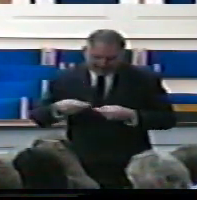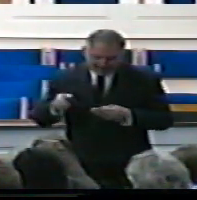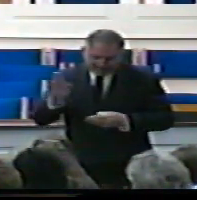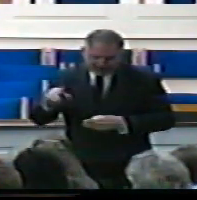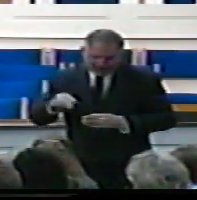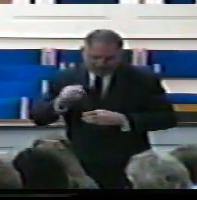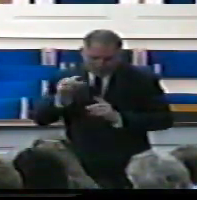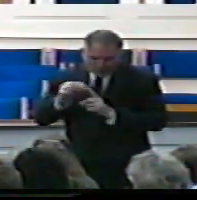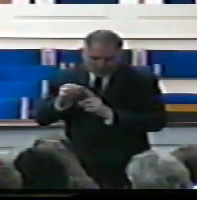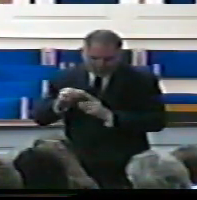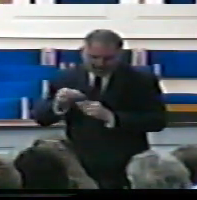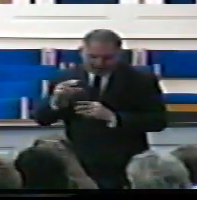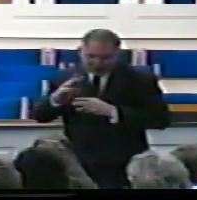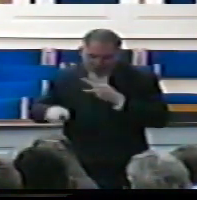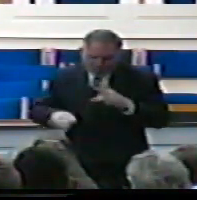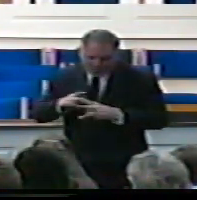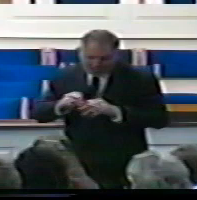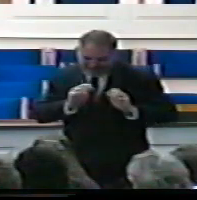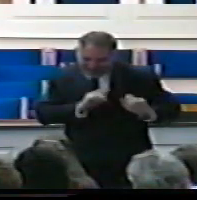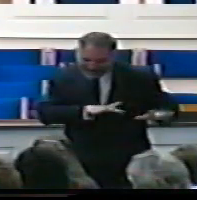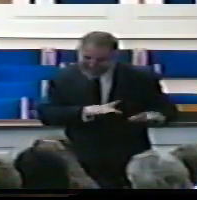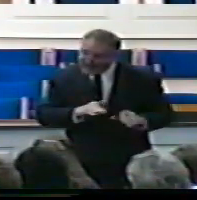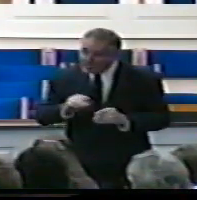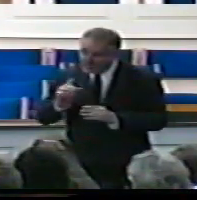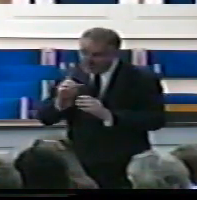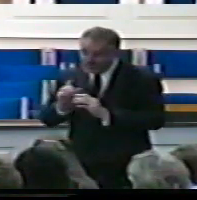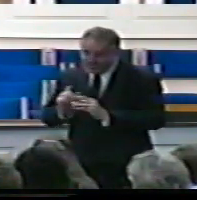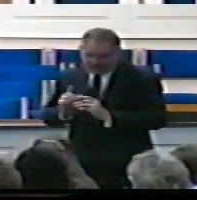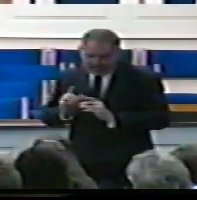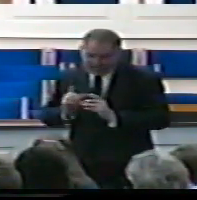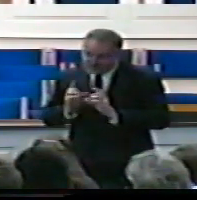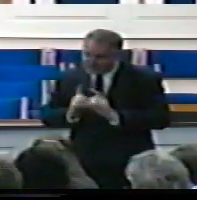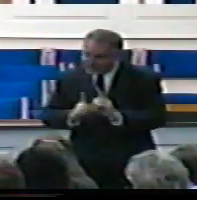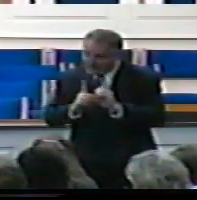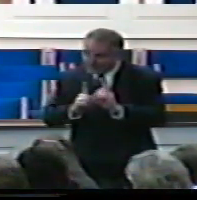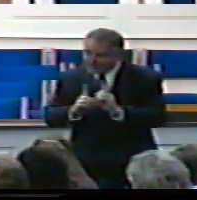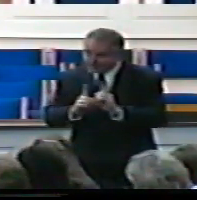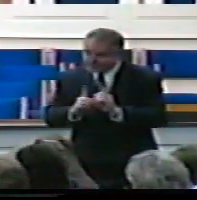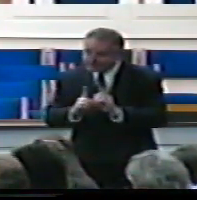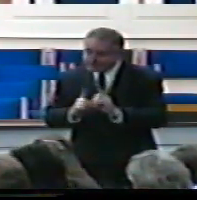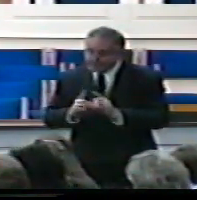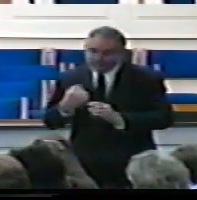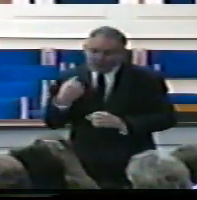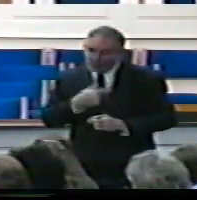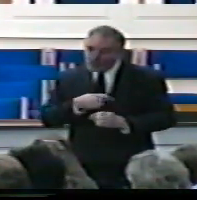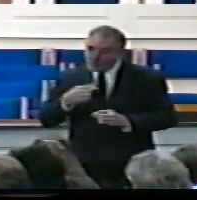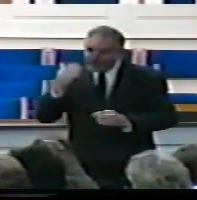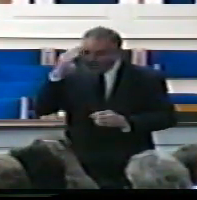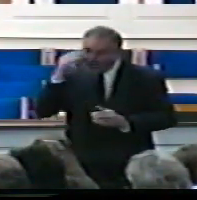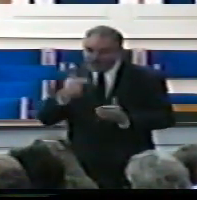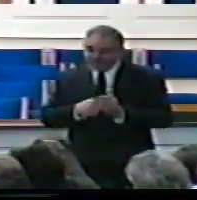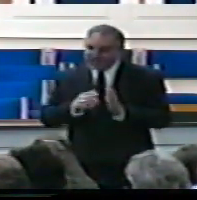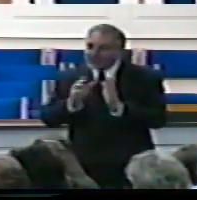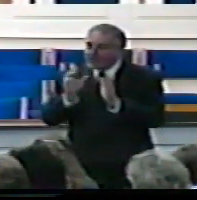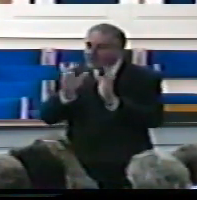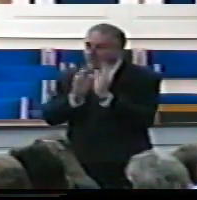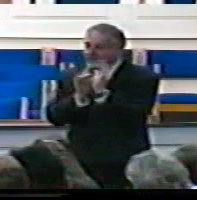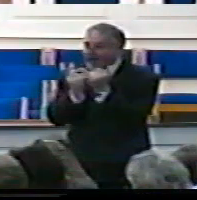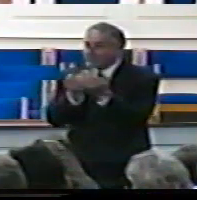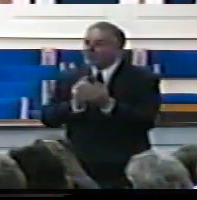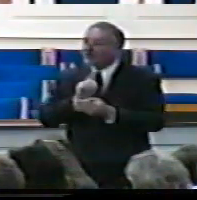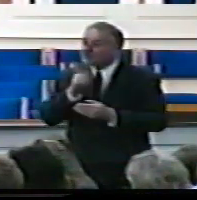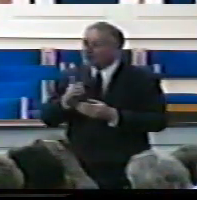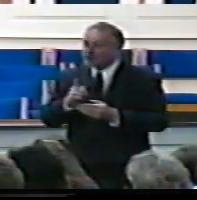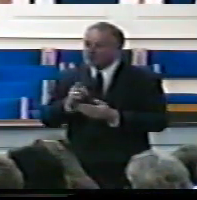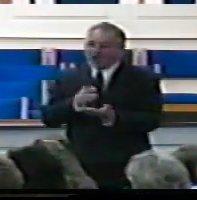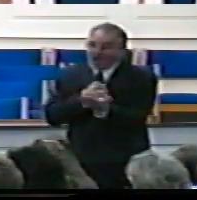world hath what? Hated them. We hold what this Bible to be true. We hold this Word of God to be honest and